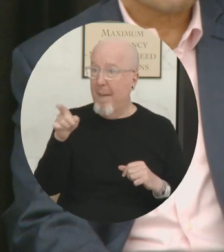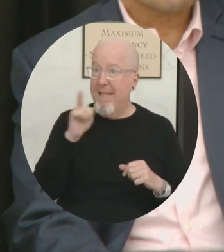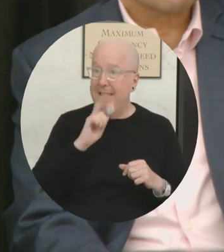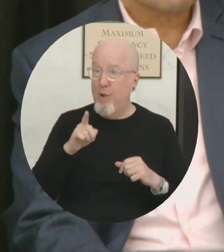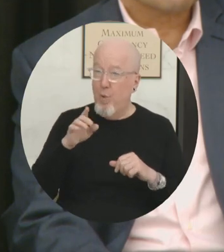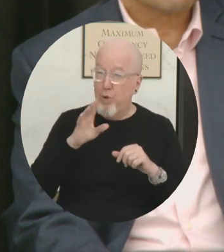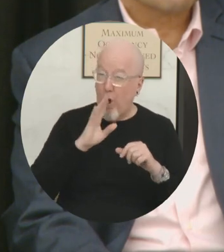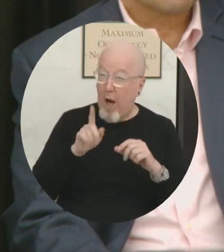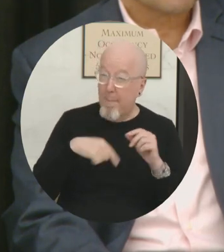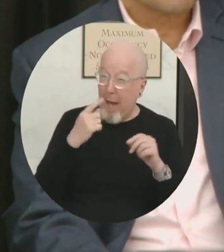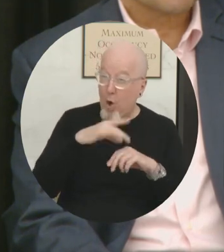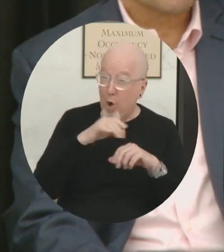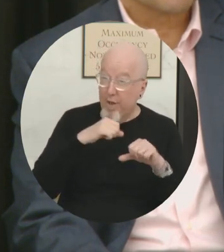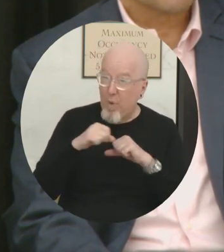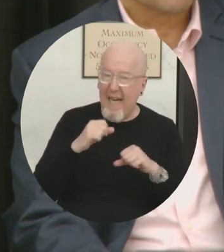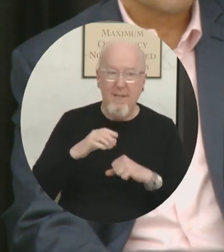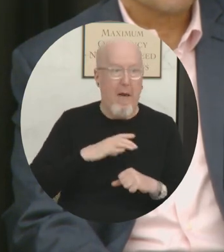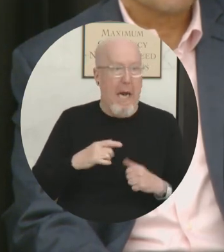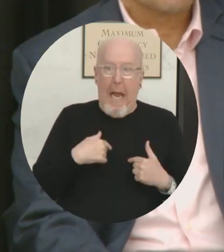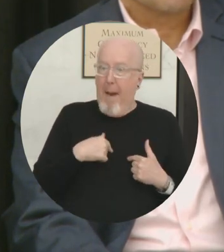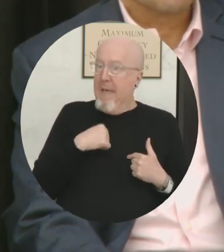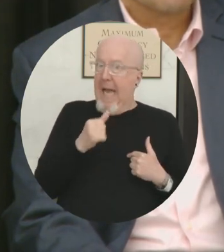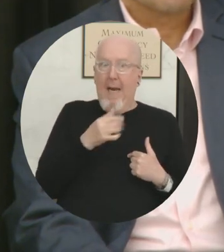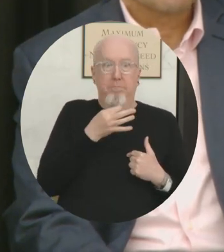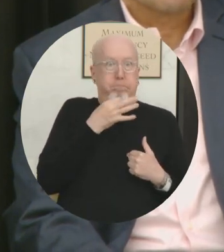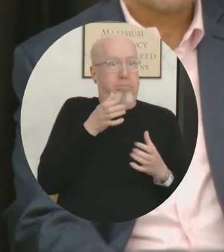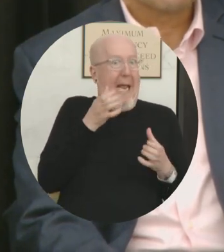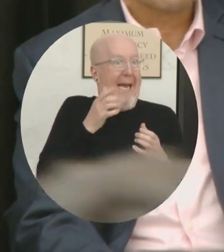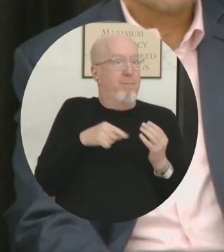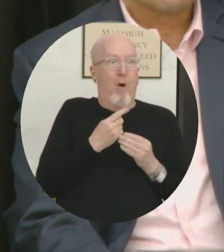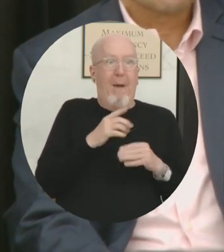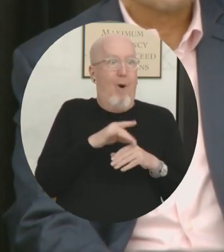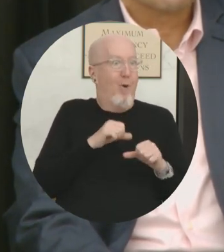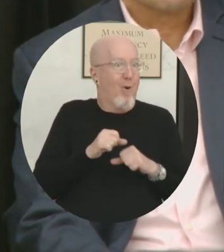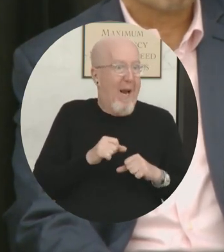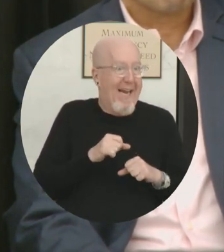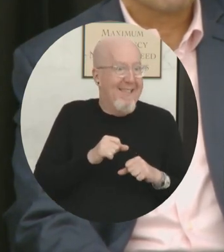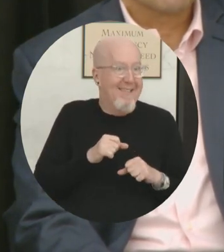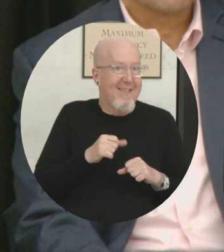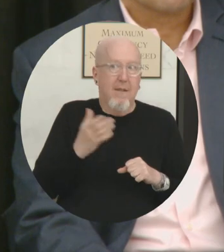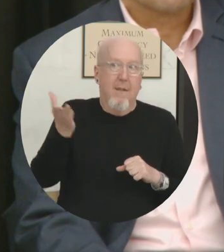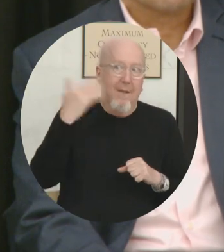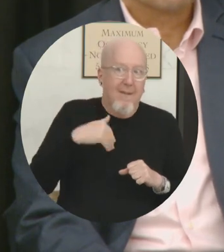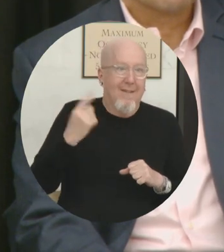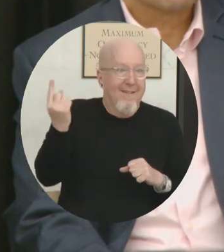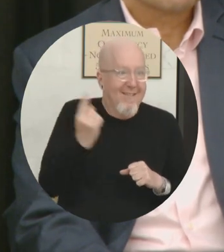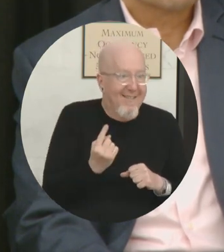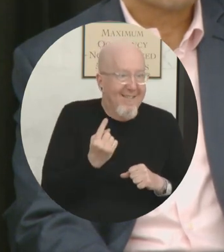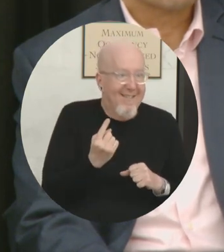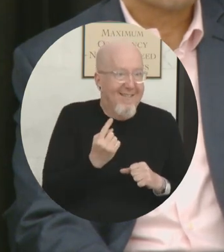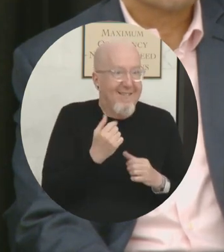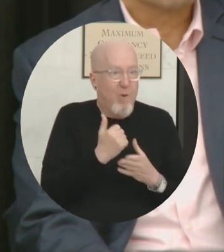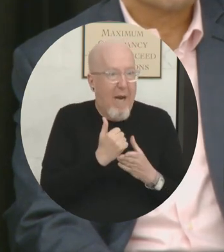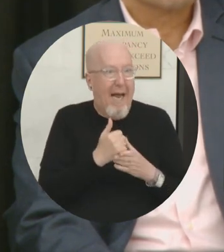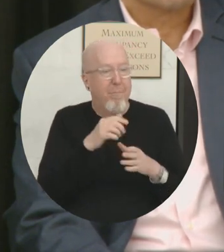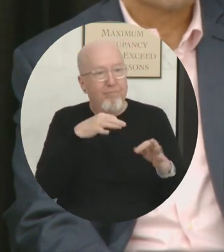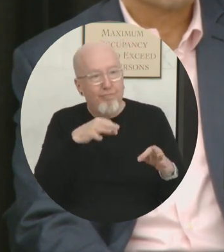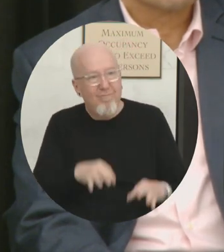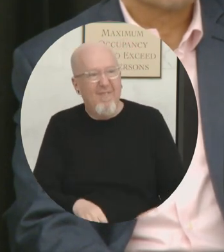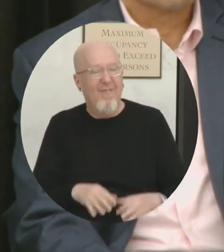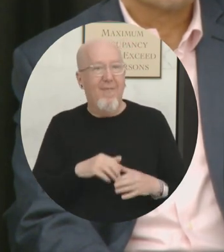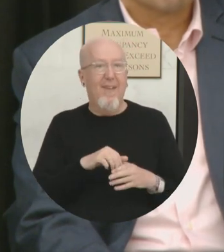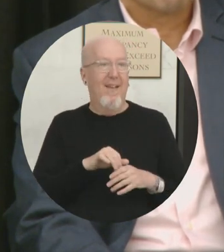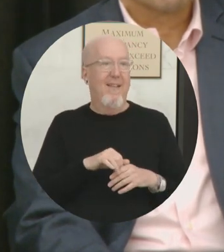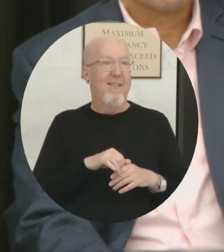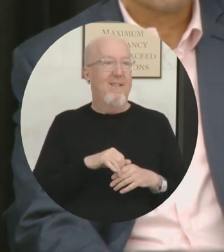math, right? But other people can help you with the parts that maybe aren't in your wheelhouse, and that's, you know, get all the